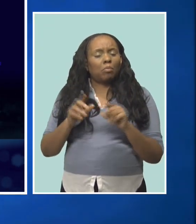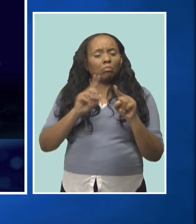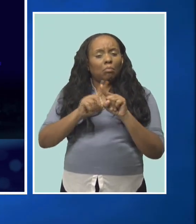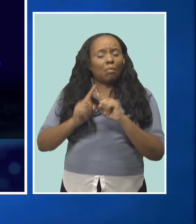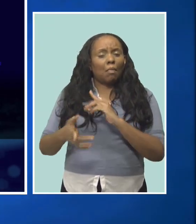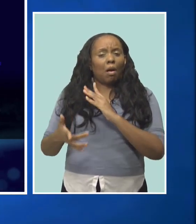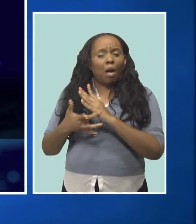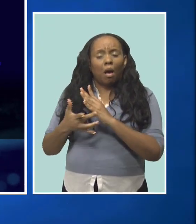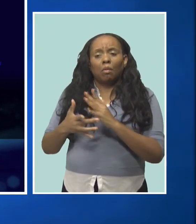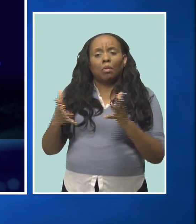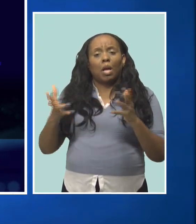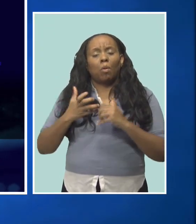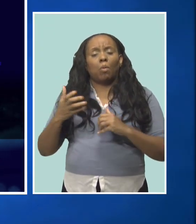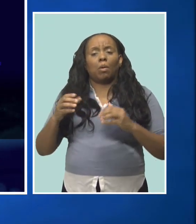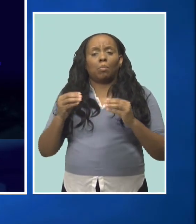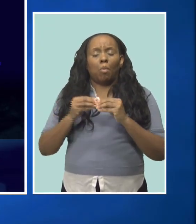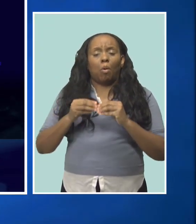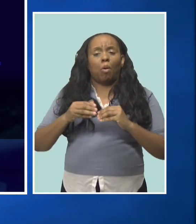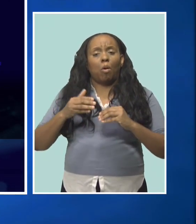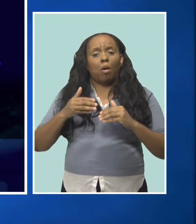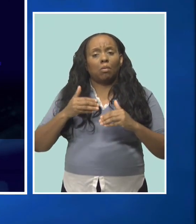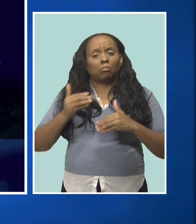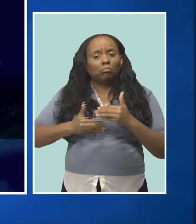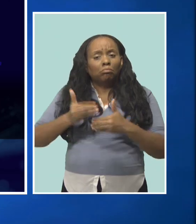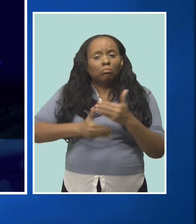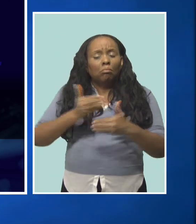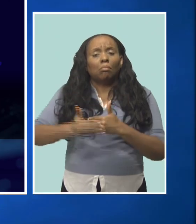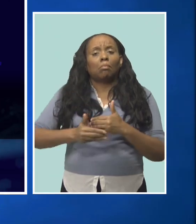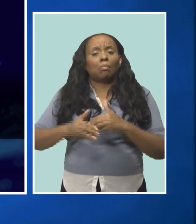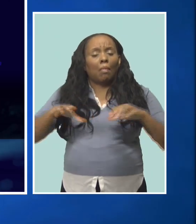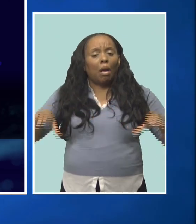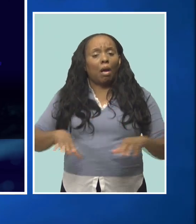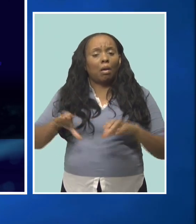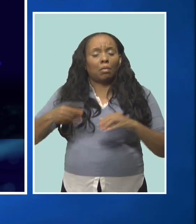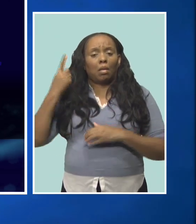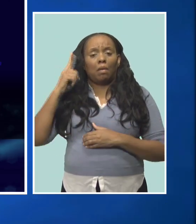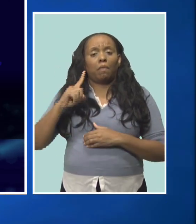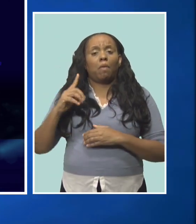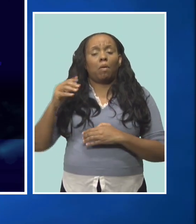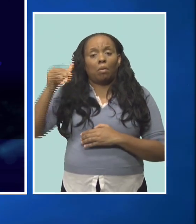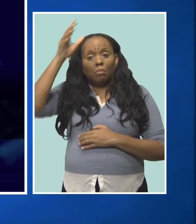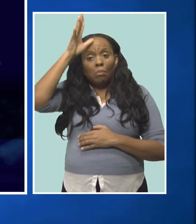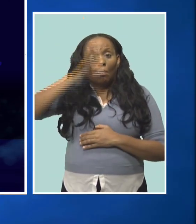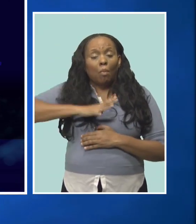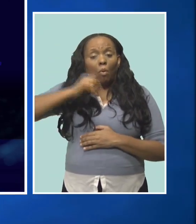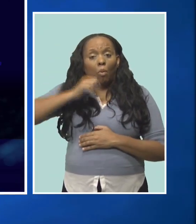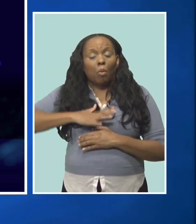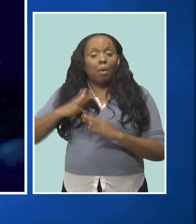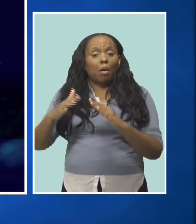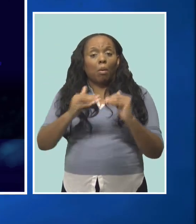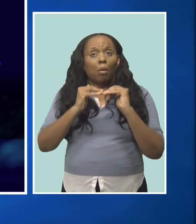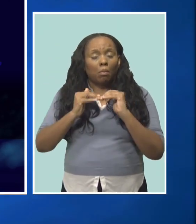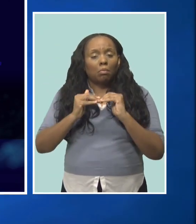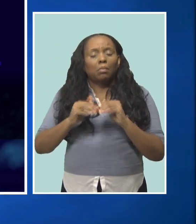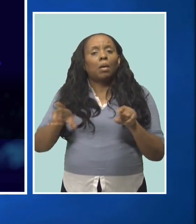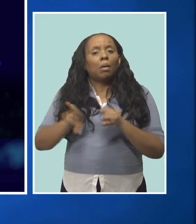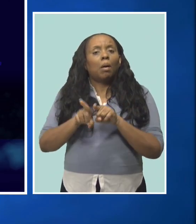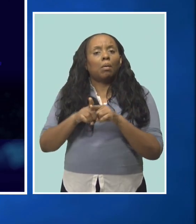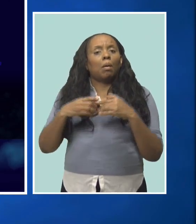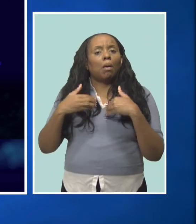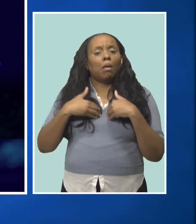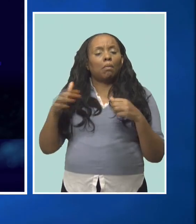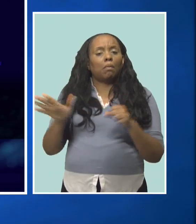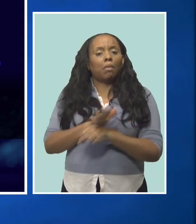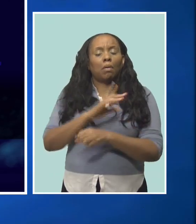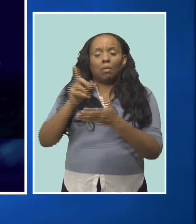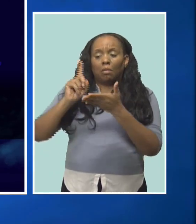to accelerate action towards gender equality and gender justice. We also have a full research program